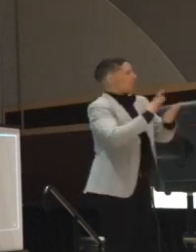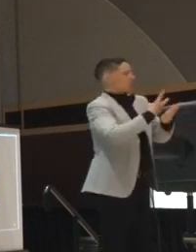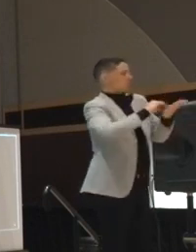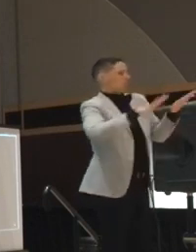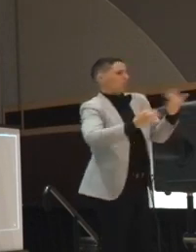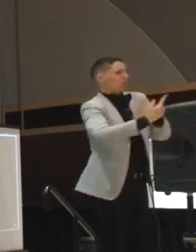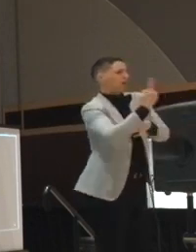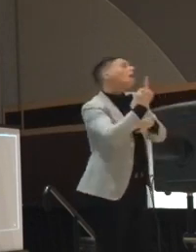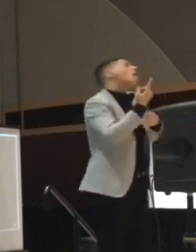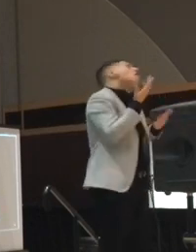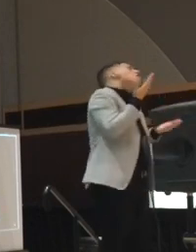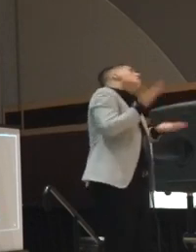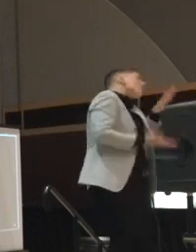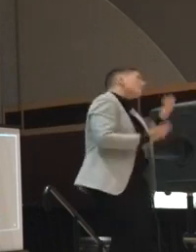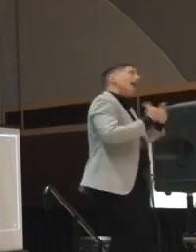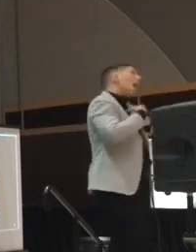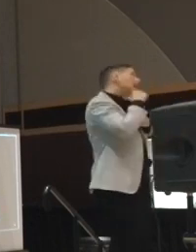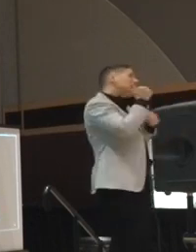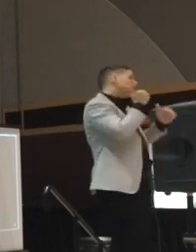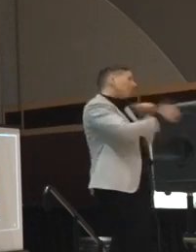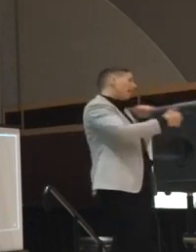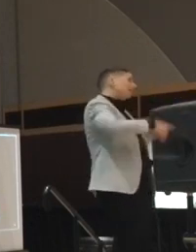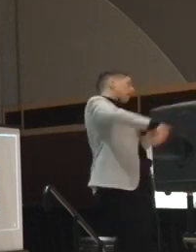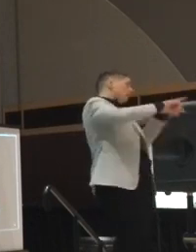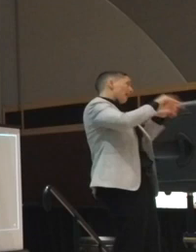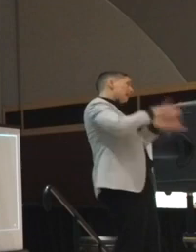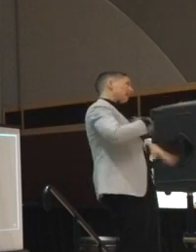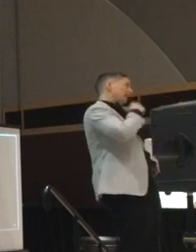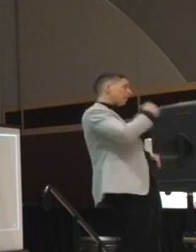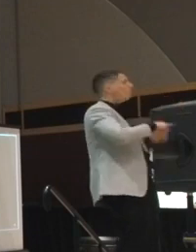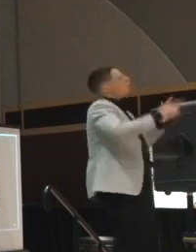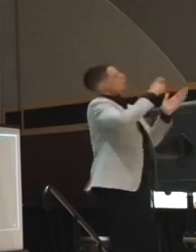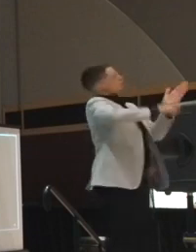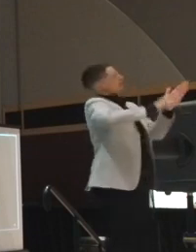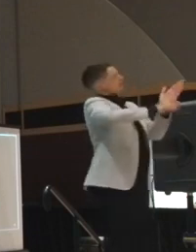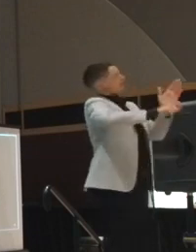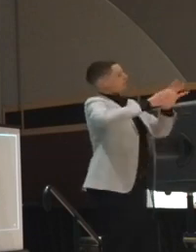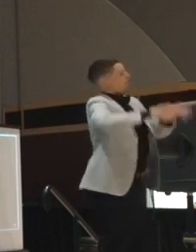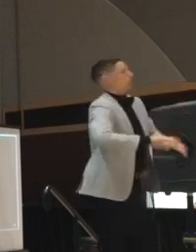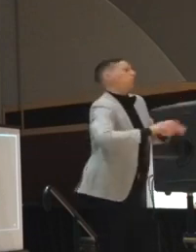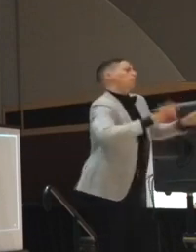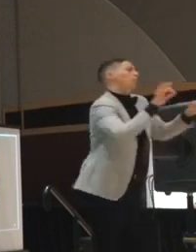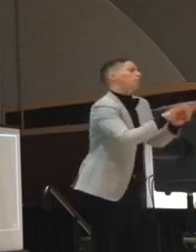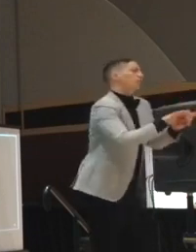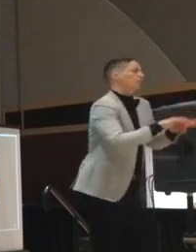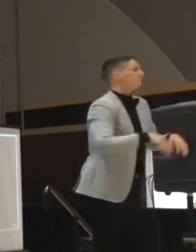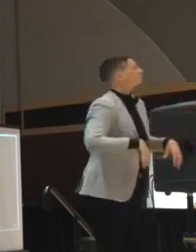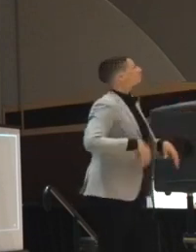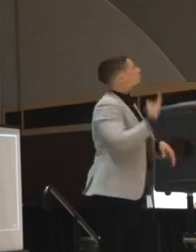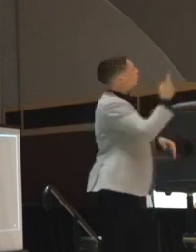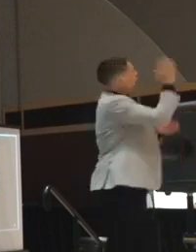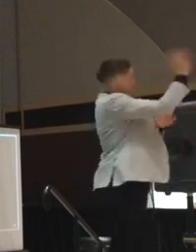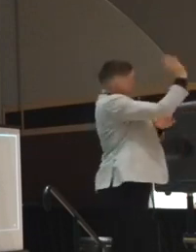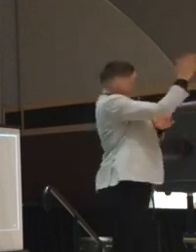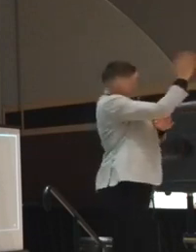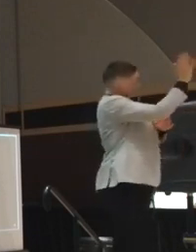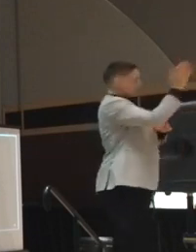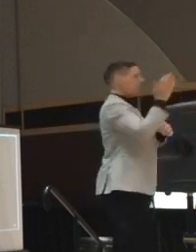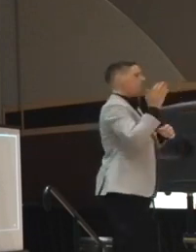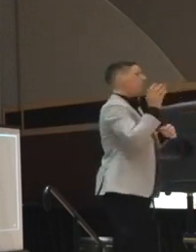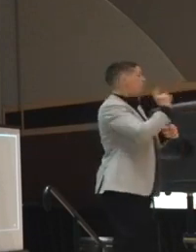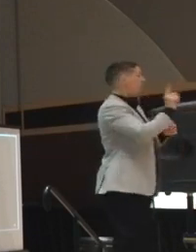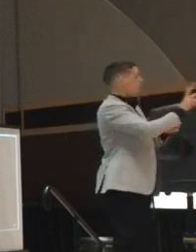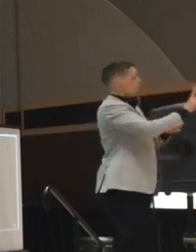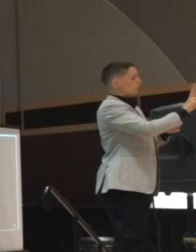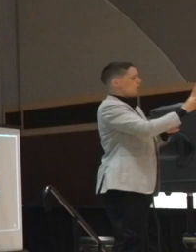pass standardized tests, but writing was important. Okay, the talk that I listened to of the Wright State University,